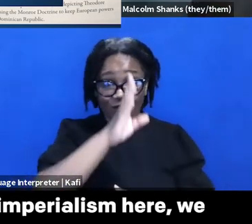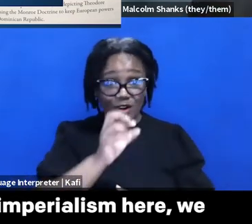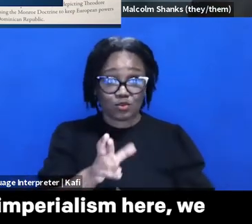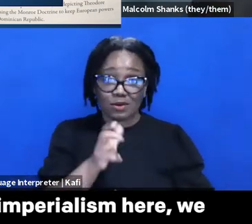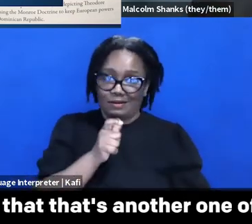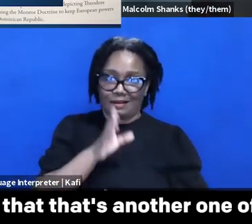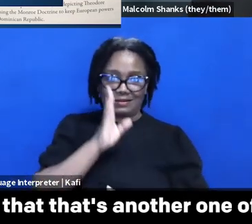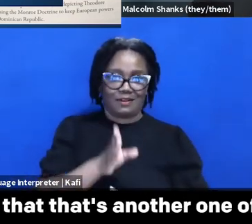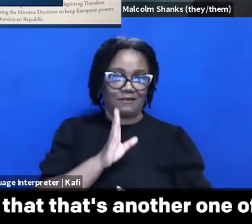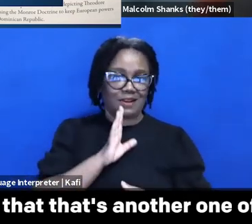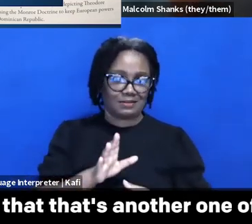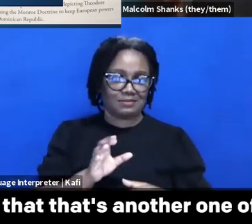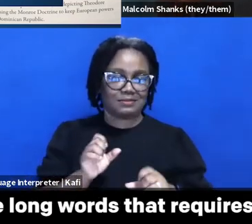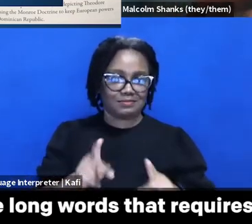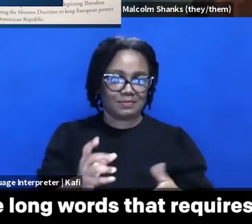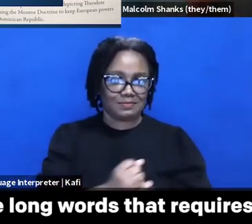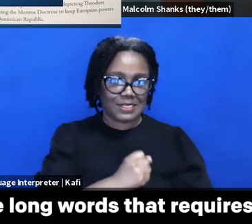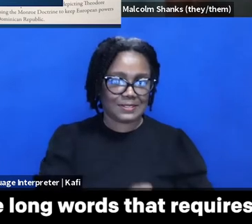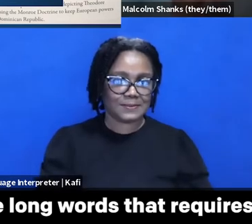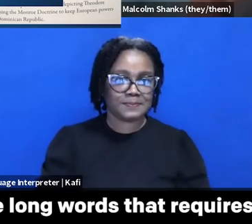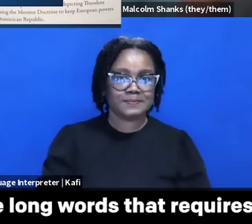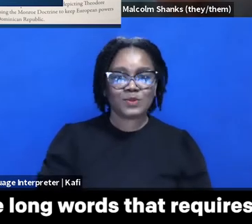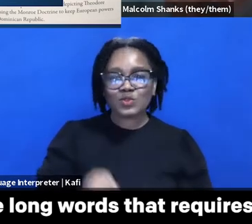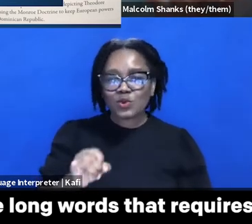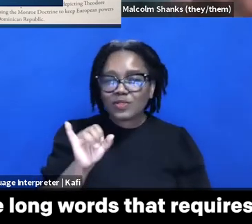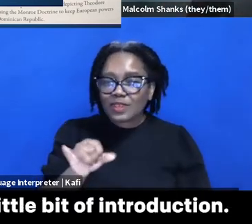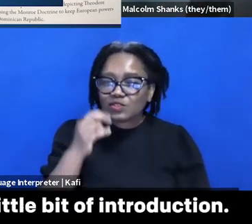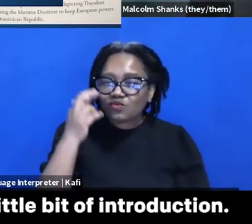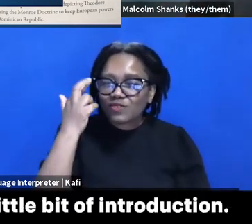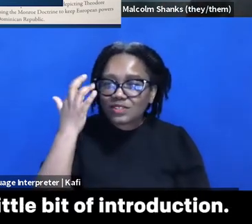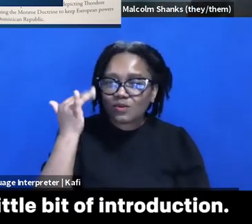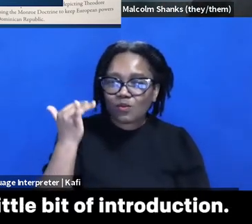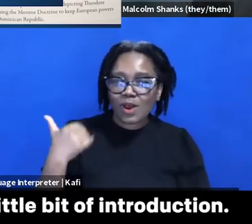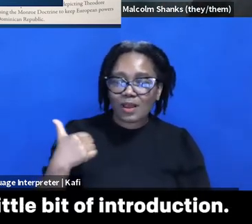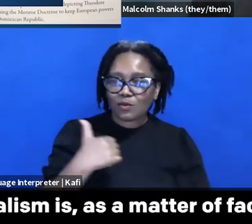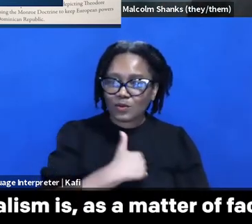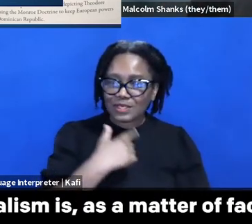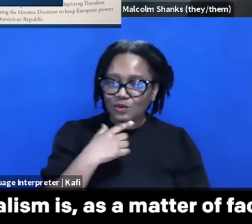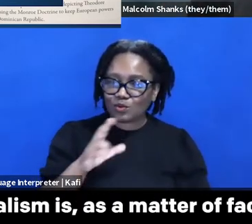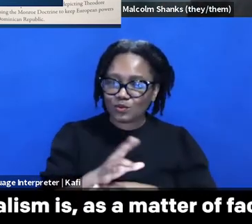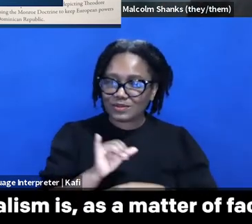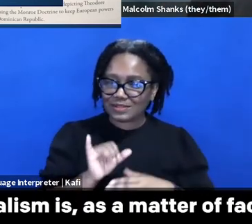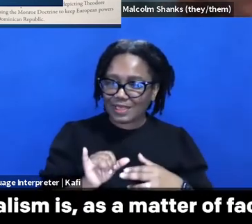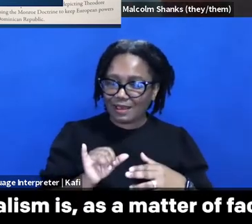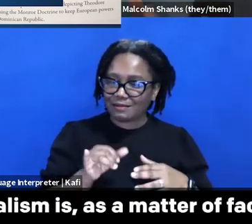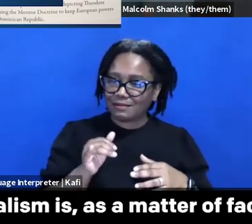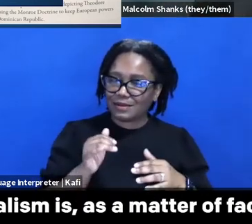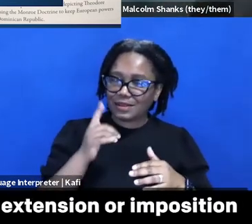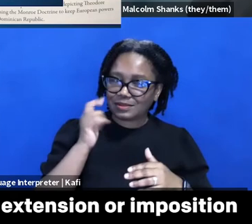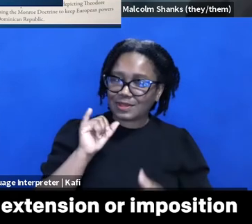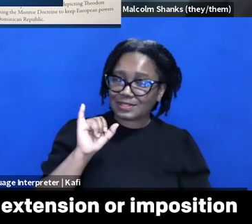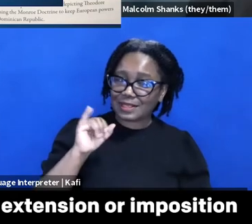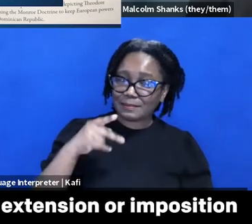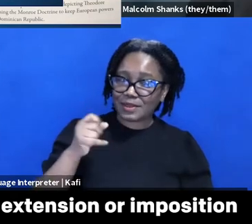here. We know that that's another one of those long words that requires a little bit of introduction. Imperialism is, as a matter of fact,